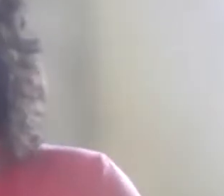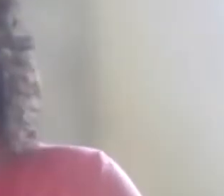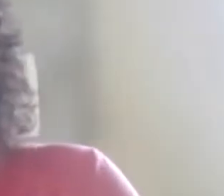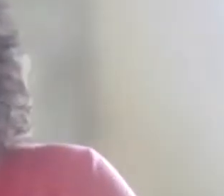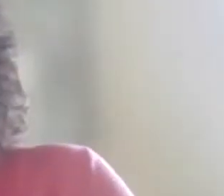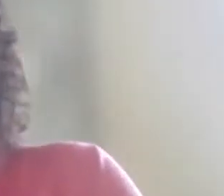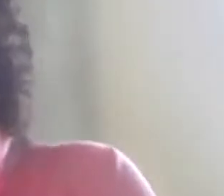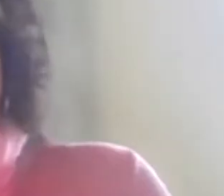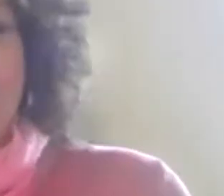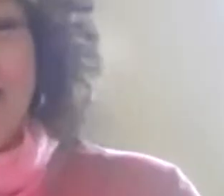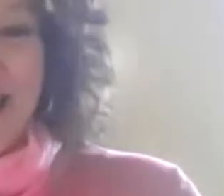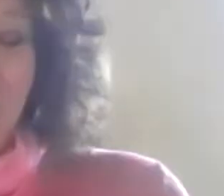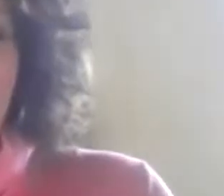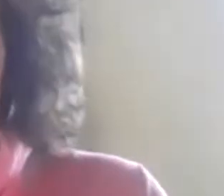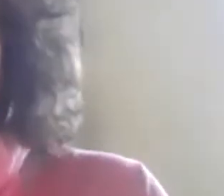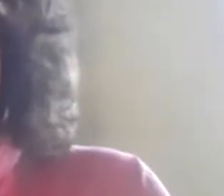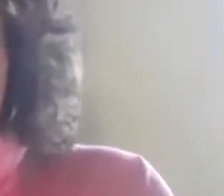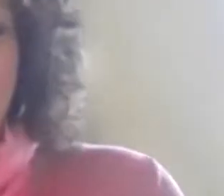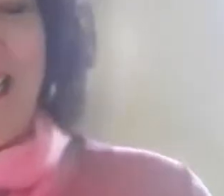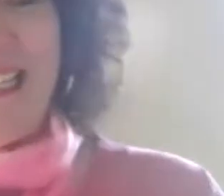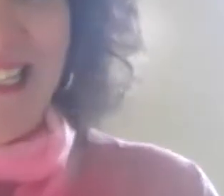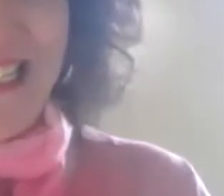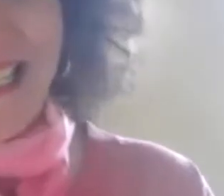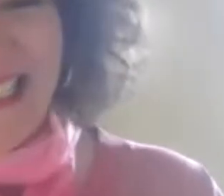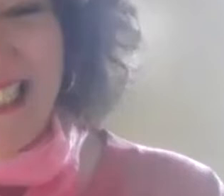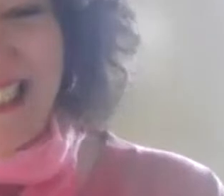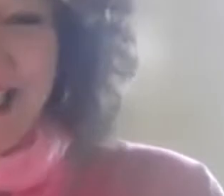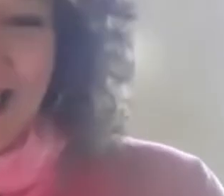what to make of that. You need to own it, I think.